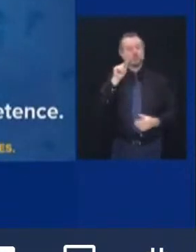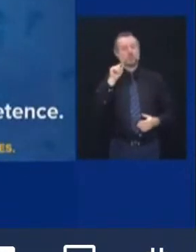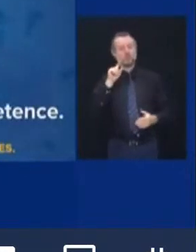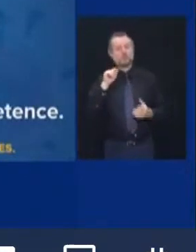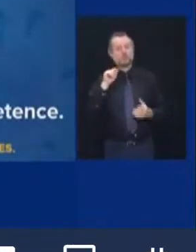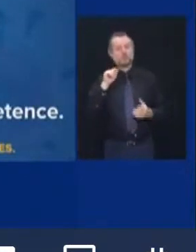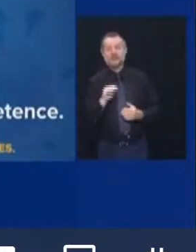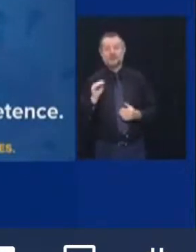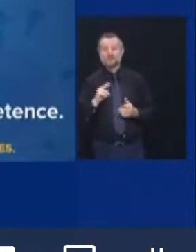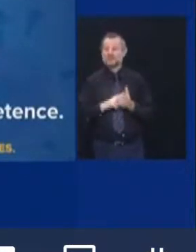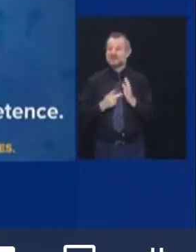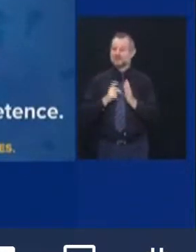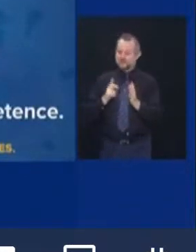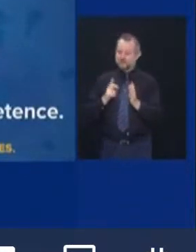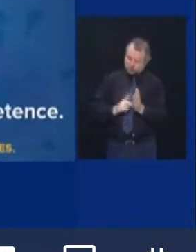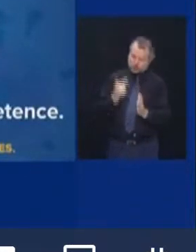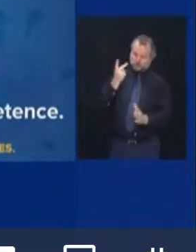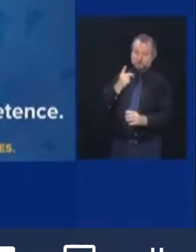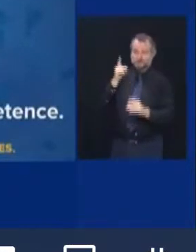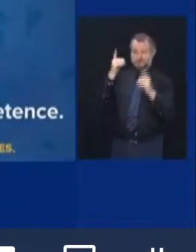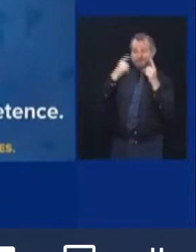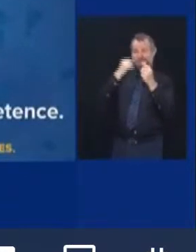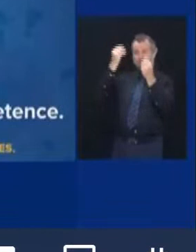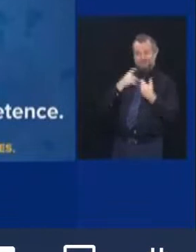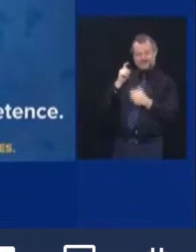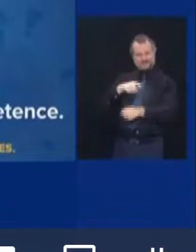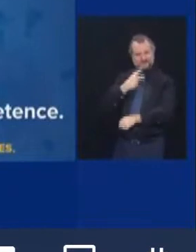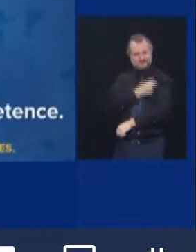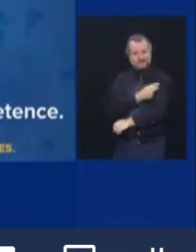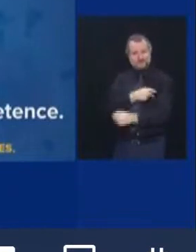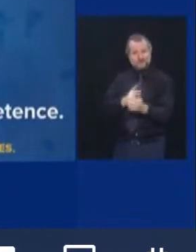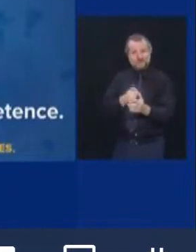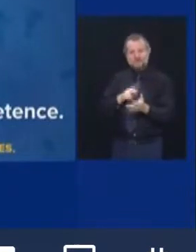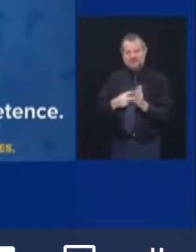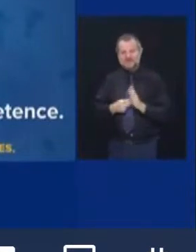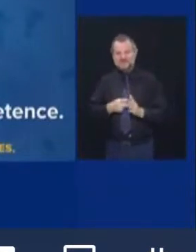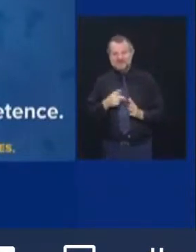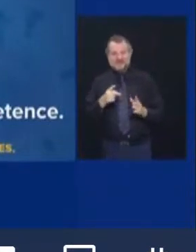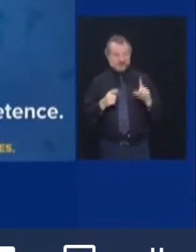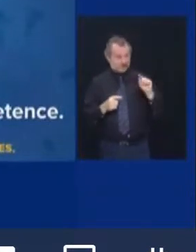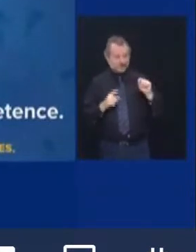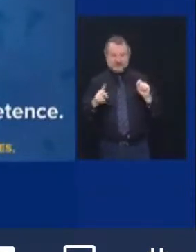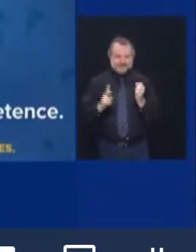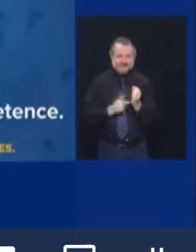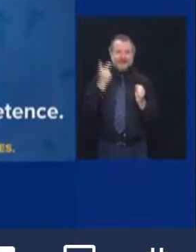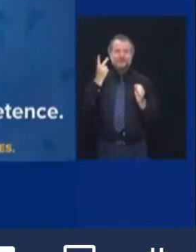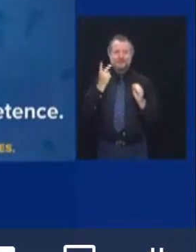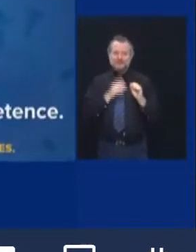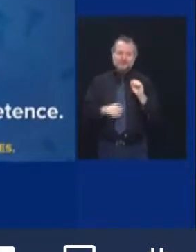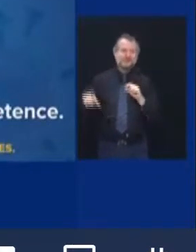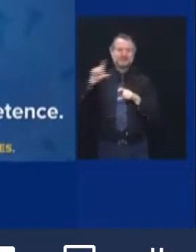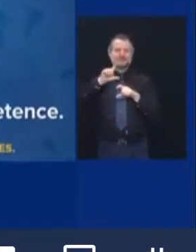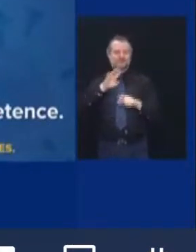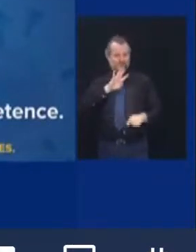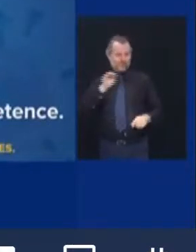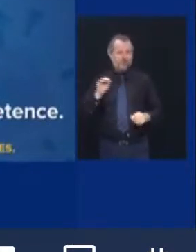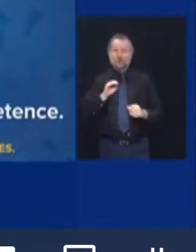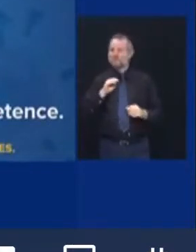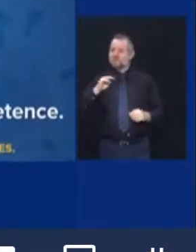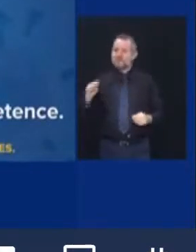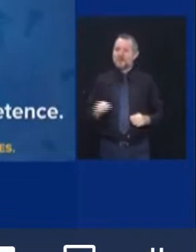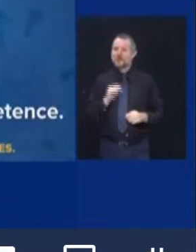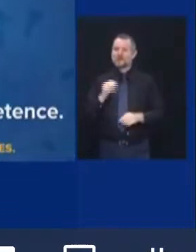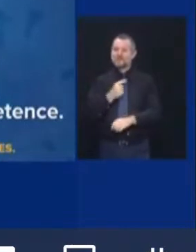2 doses. 40 million. If it's only 1 dose, it's 20 million. We only did